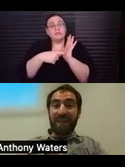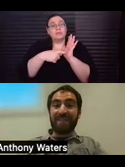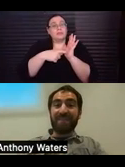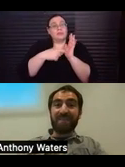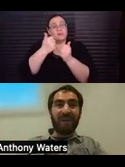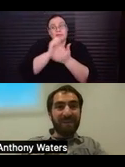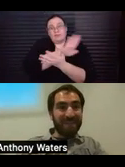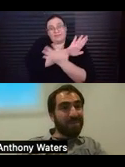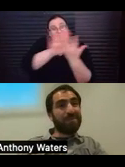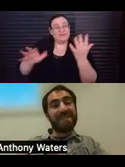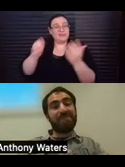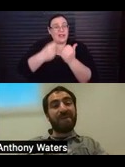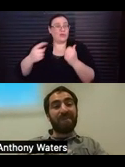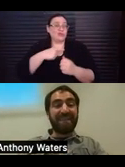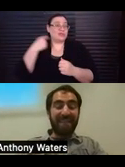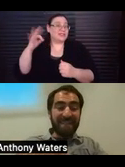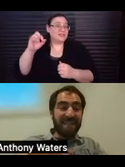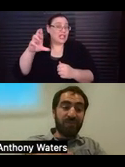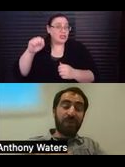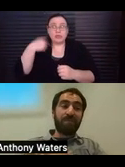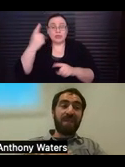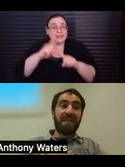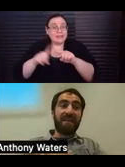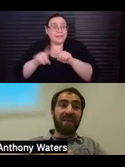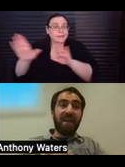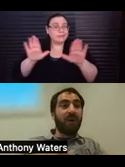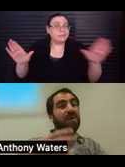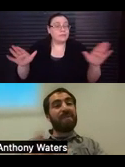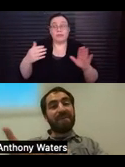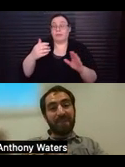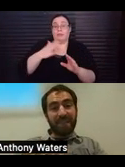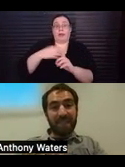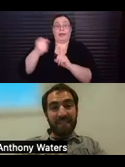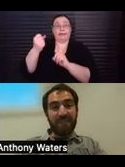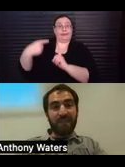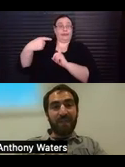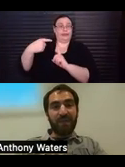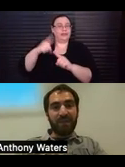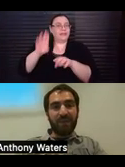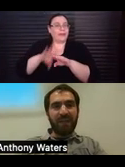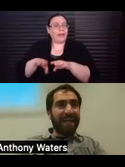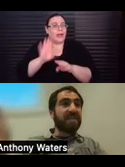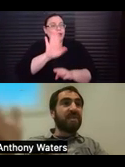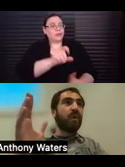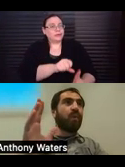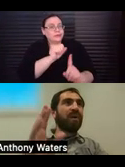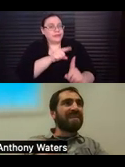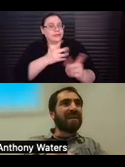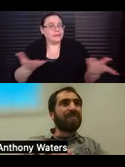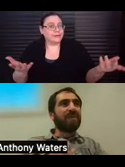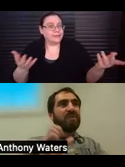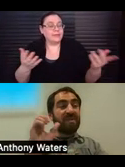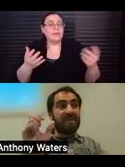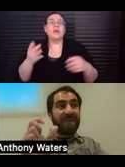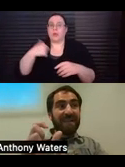risk factors are going to be a little bit different, right? The things that trigger me are going to be different than the things that trigger you. And so we're going to